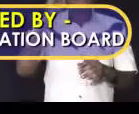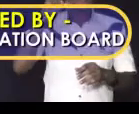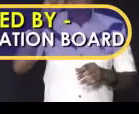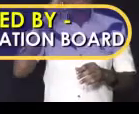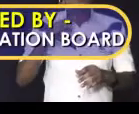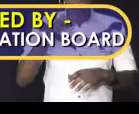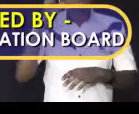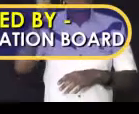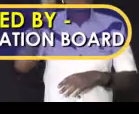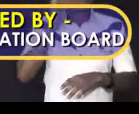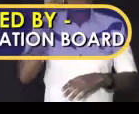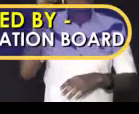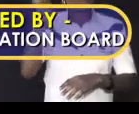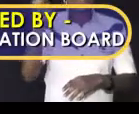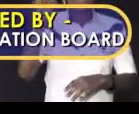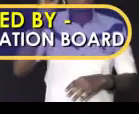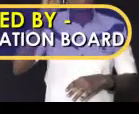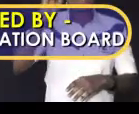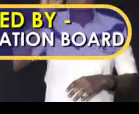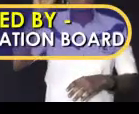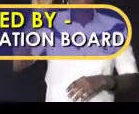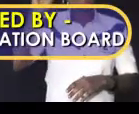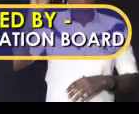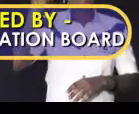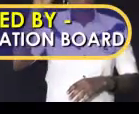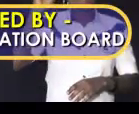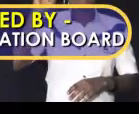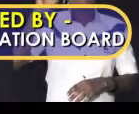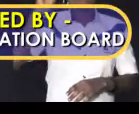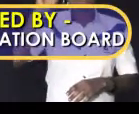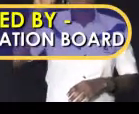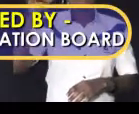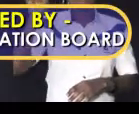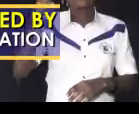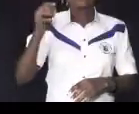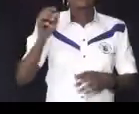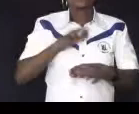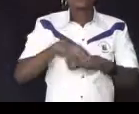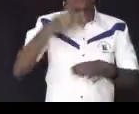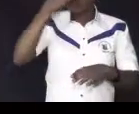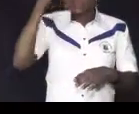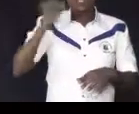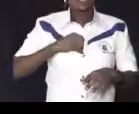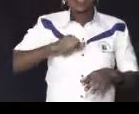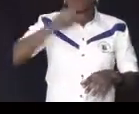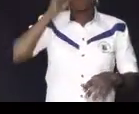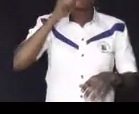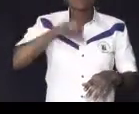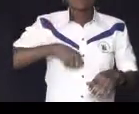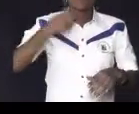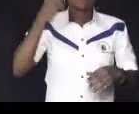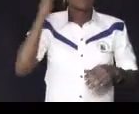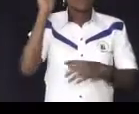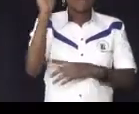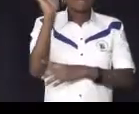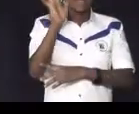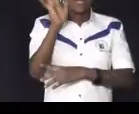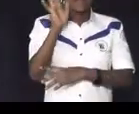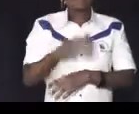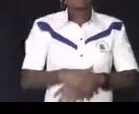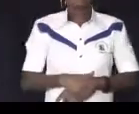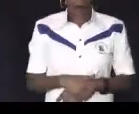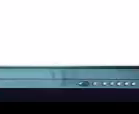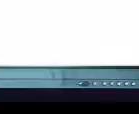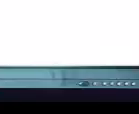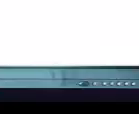mathematician, Uncle Agbaje, for the mathematics lesson. But don't forget, Auntie Fumi is always proud of you.